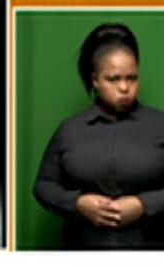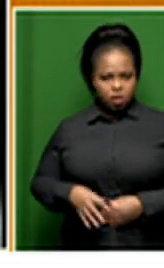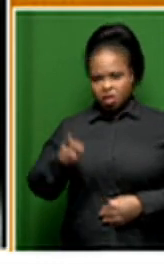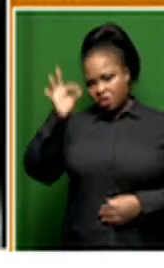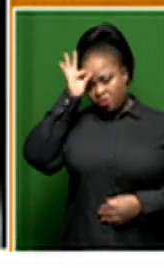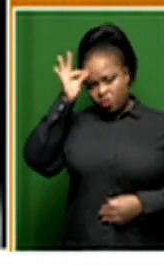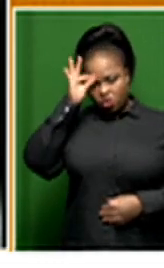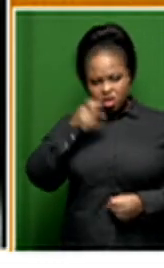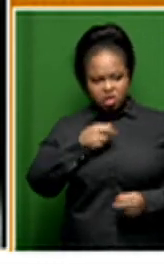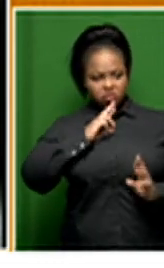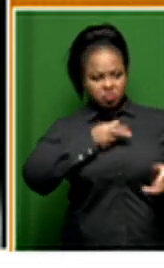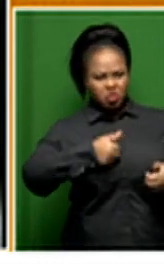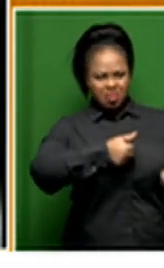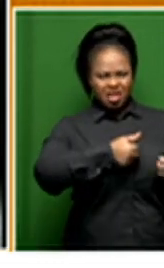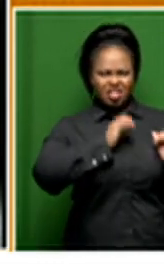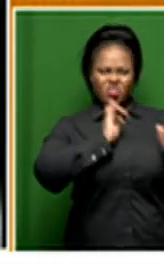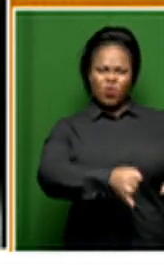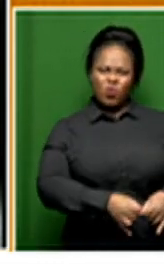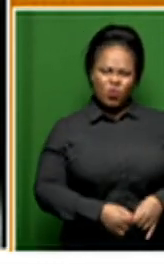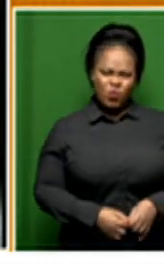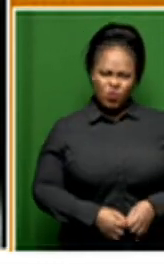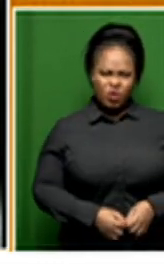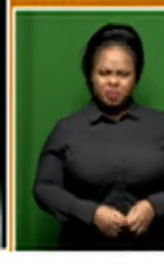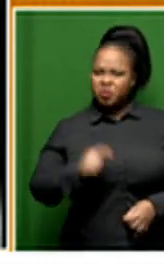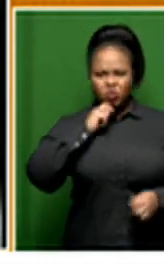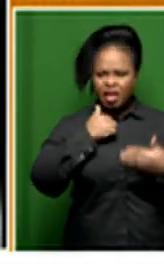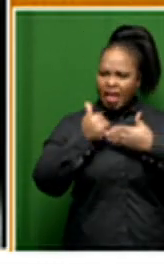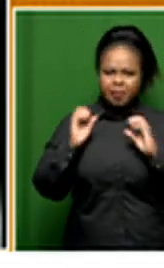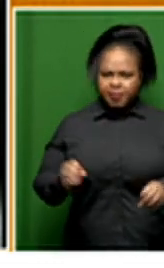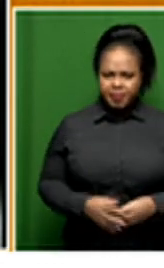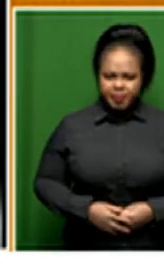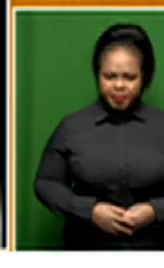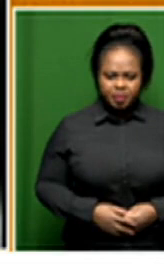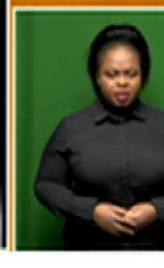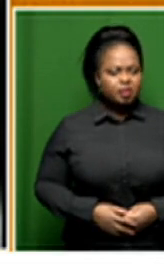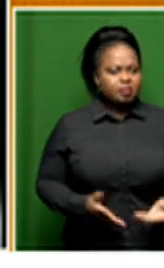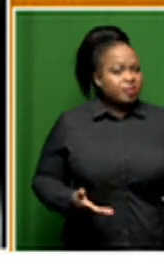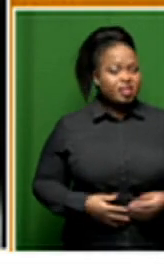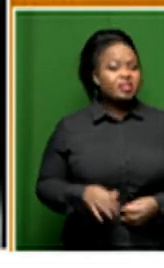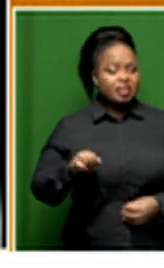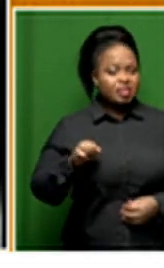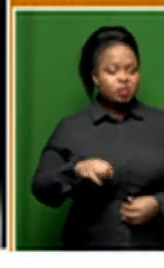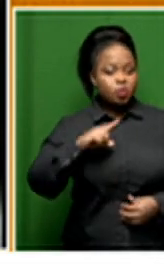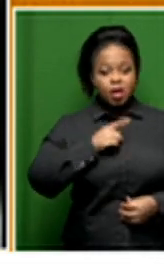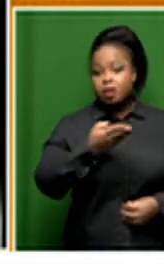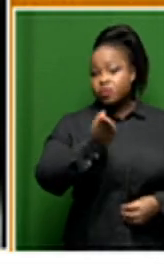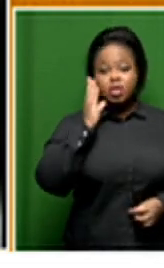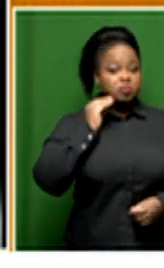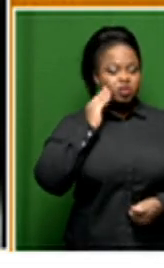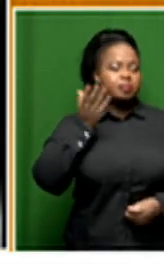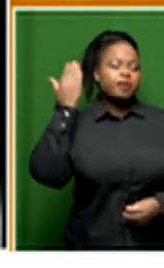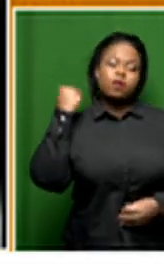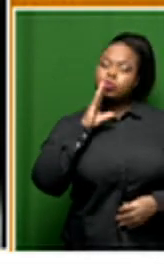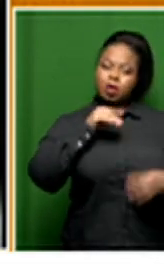treated is less than dismal. It's unacceptable, yeah. I mean, those experiences, we've spoken on